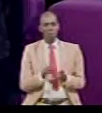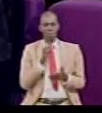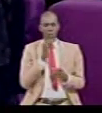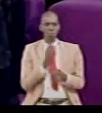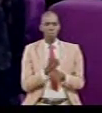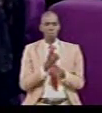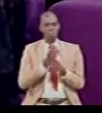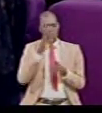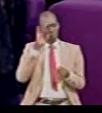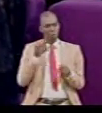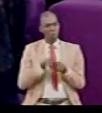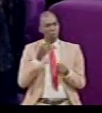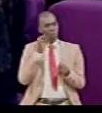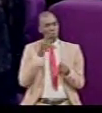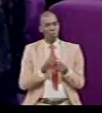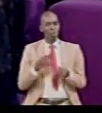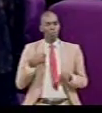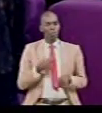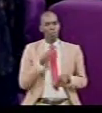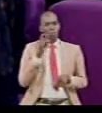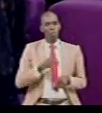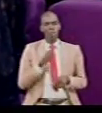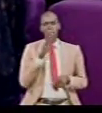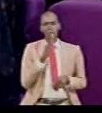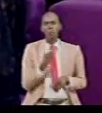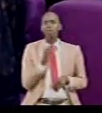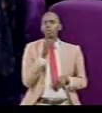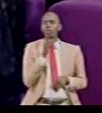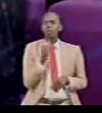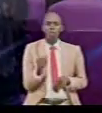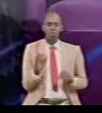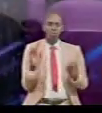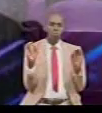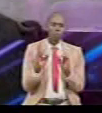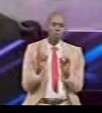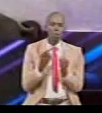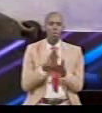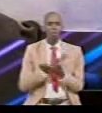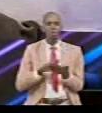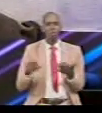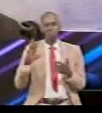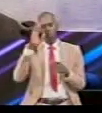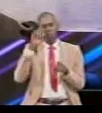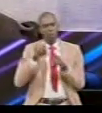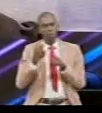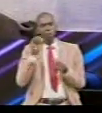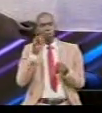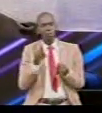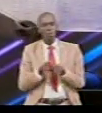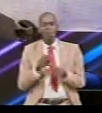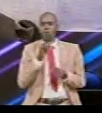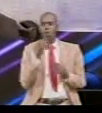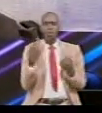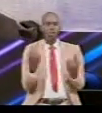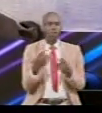not unrighteous brethren, sinful brethren, hypocritical